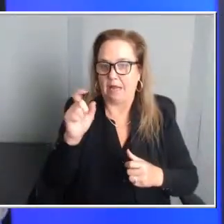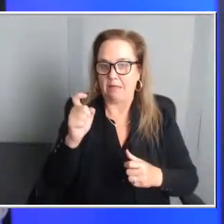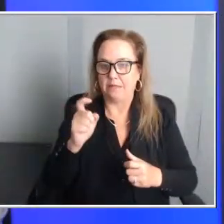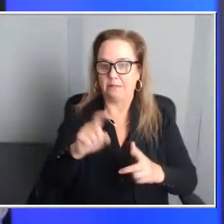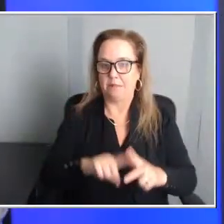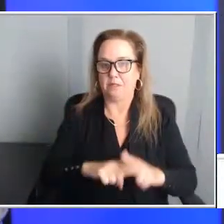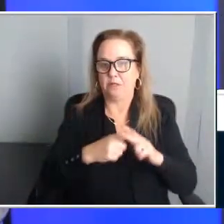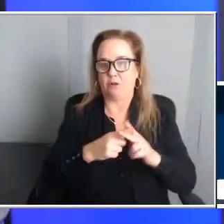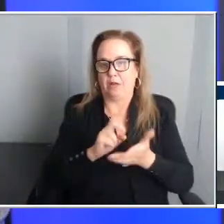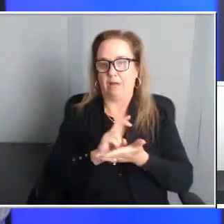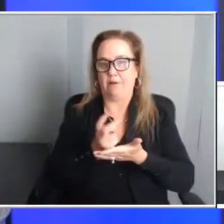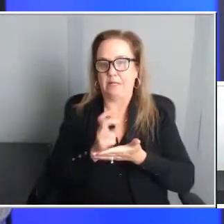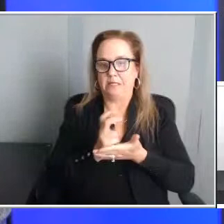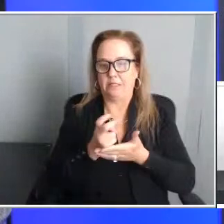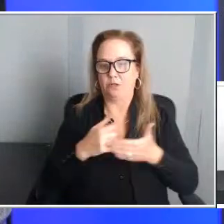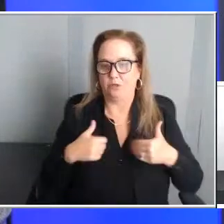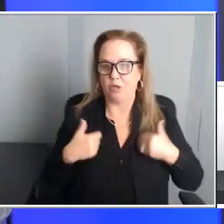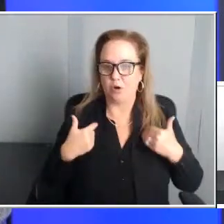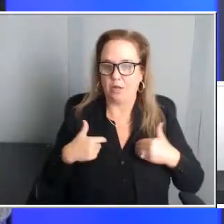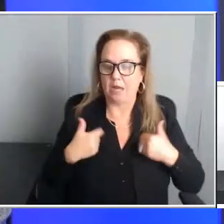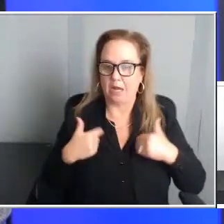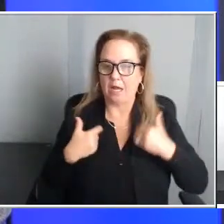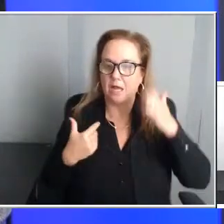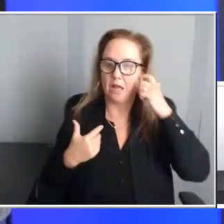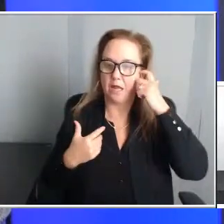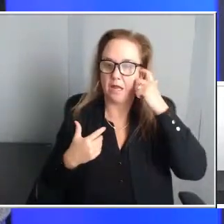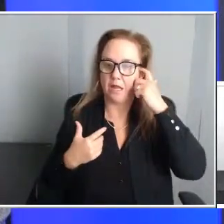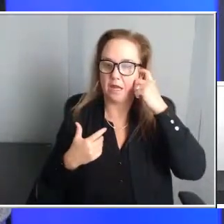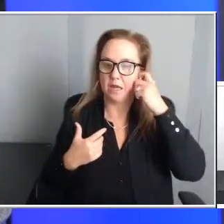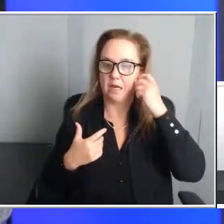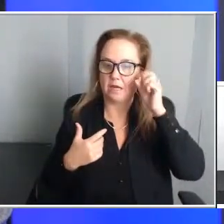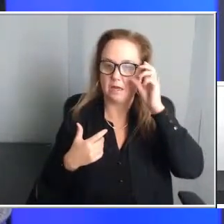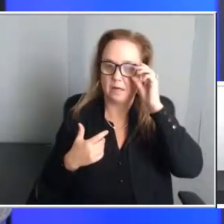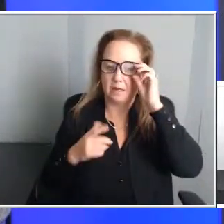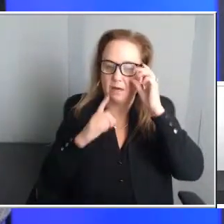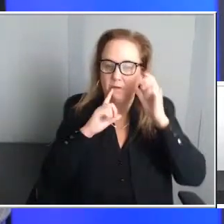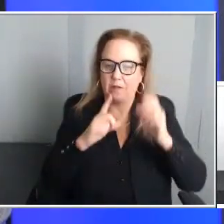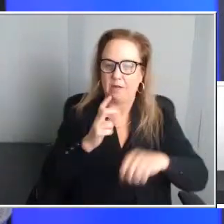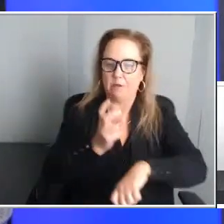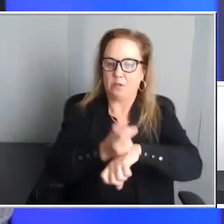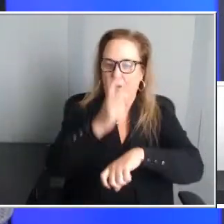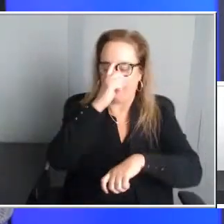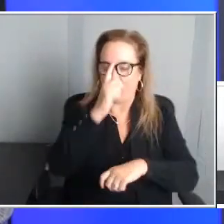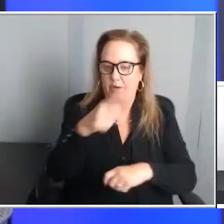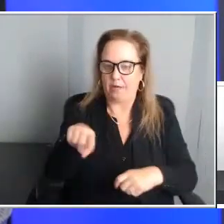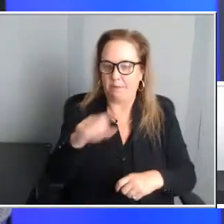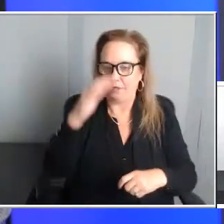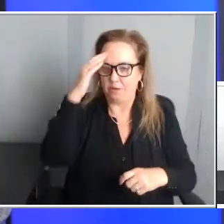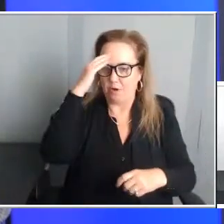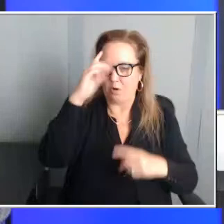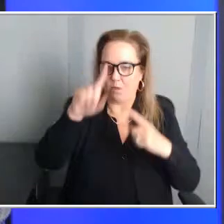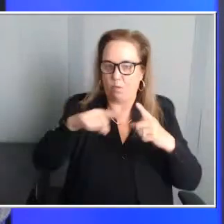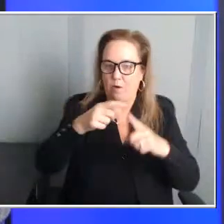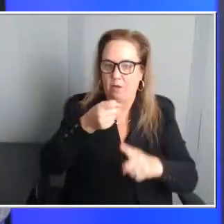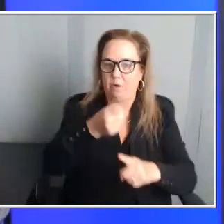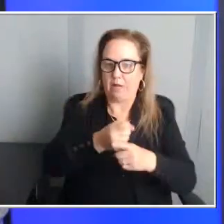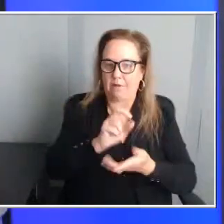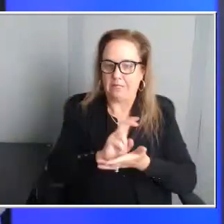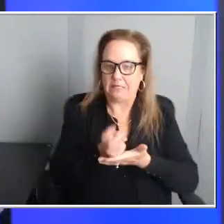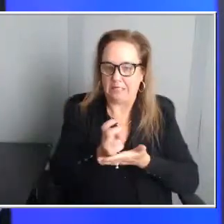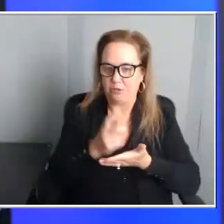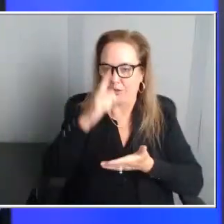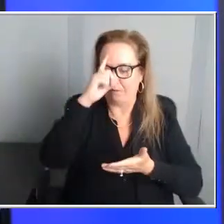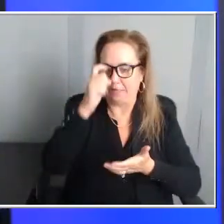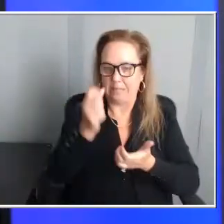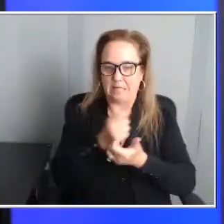having seizures so young. It was really difficult for him to know when he was going to have a seizure because everything